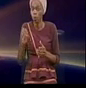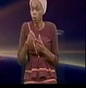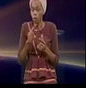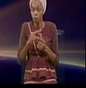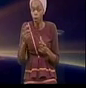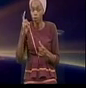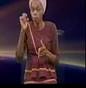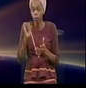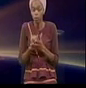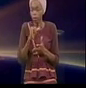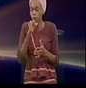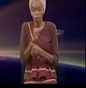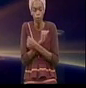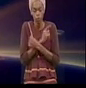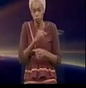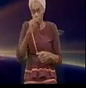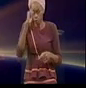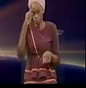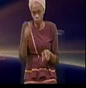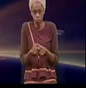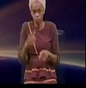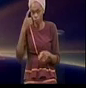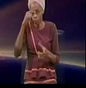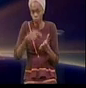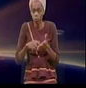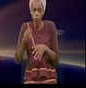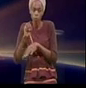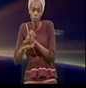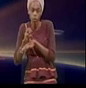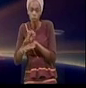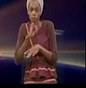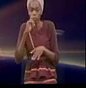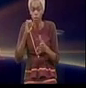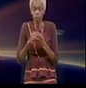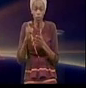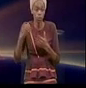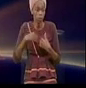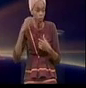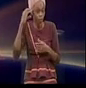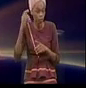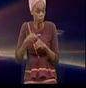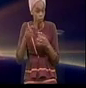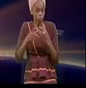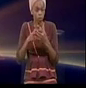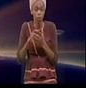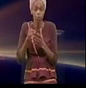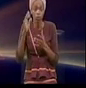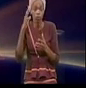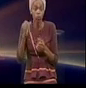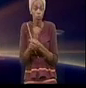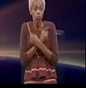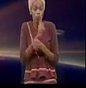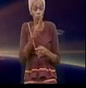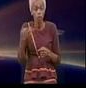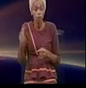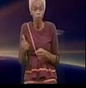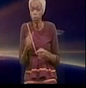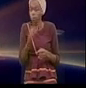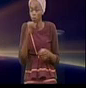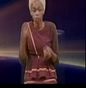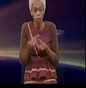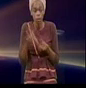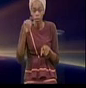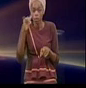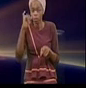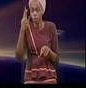his brother. For this is the message that ye heard from the beginning, that we should love one another. Not as Cain, who was